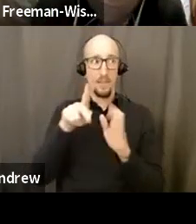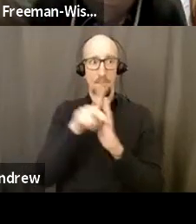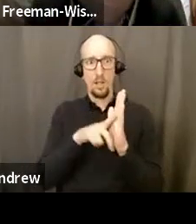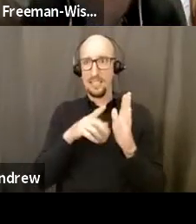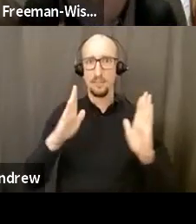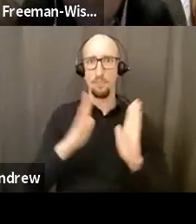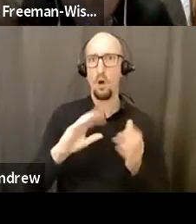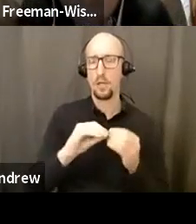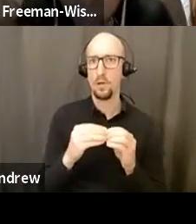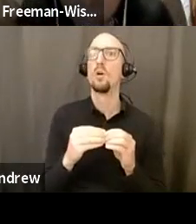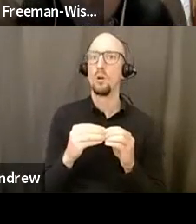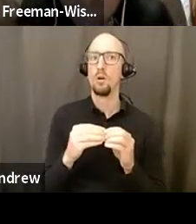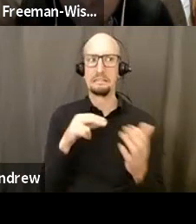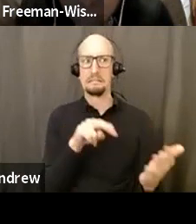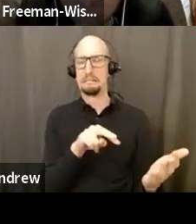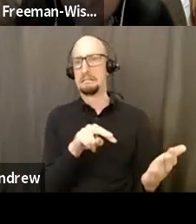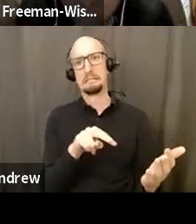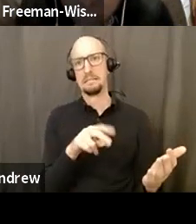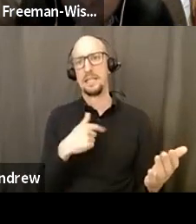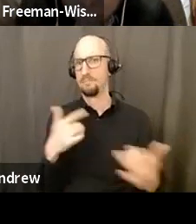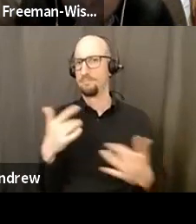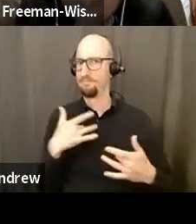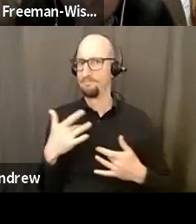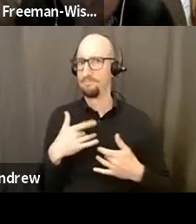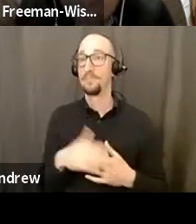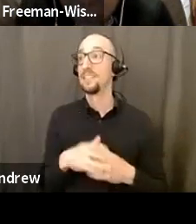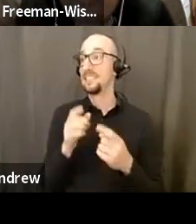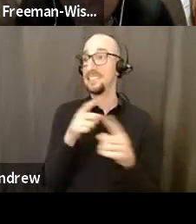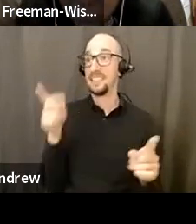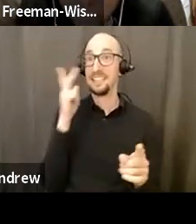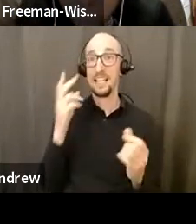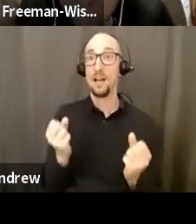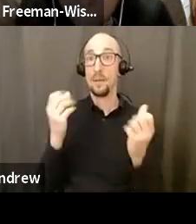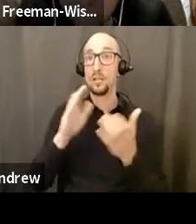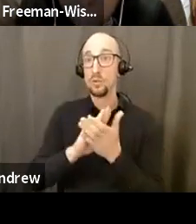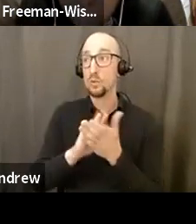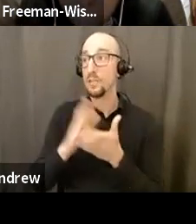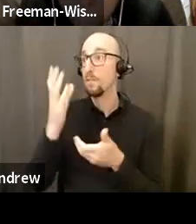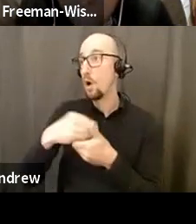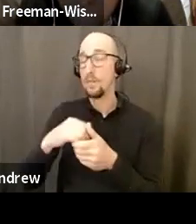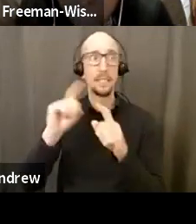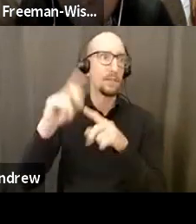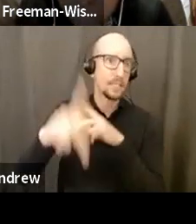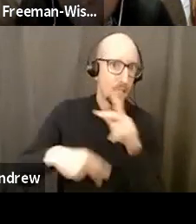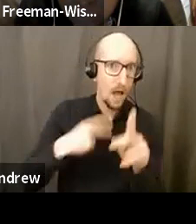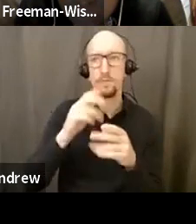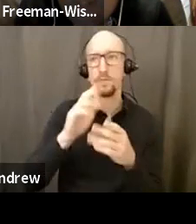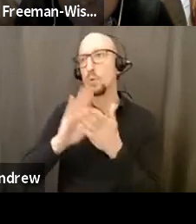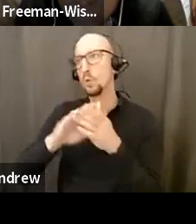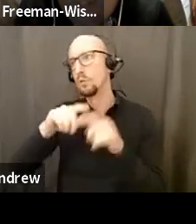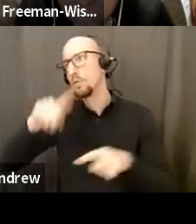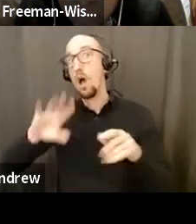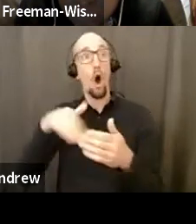deeply. And with the number of schools involved and school types involved, all seeking exam